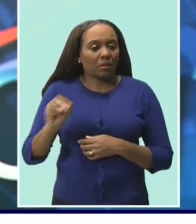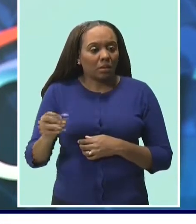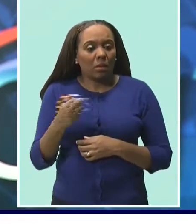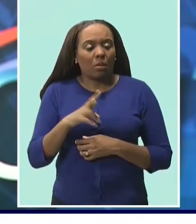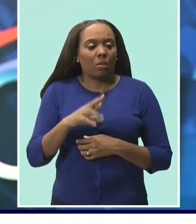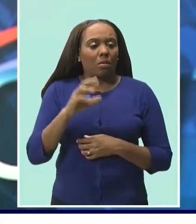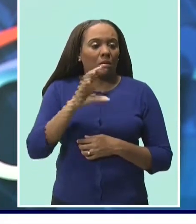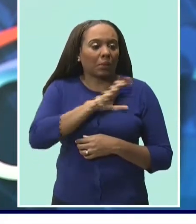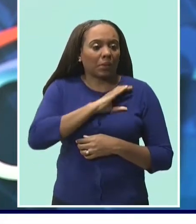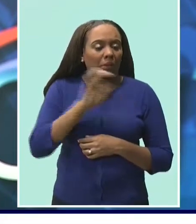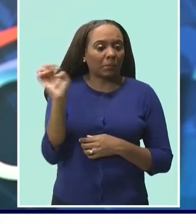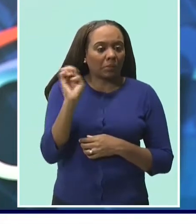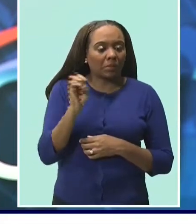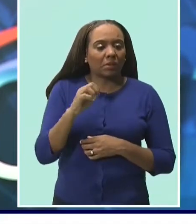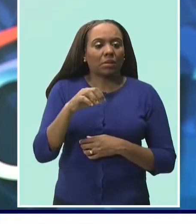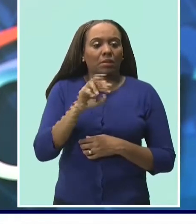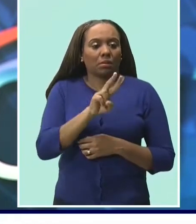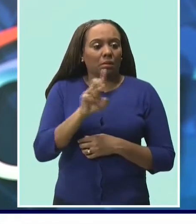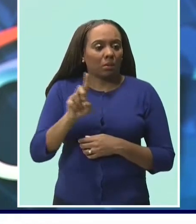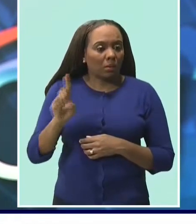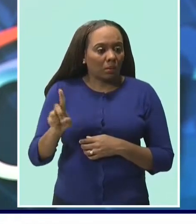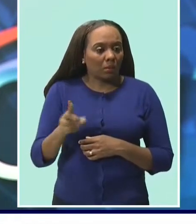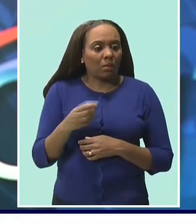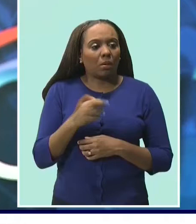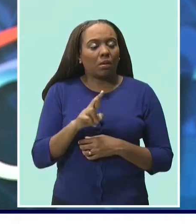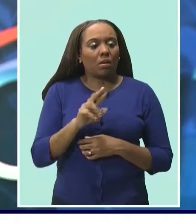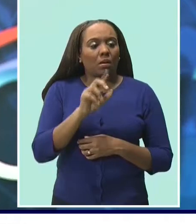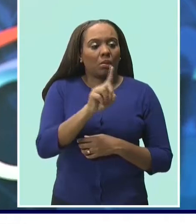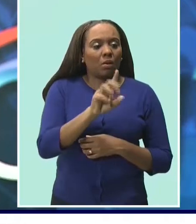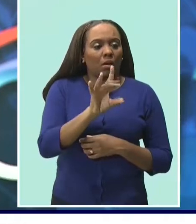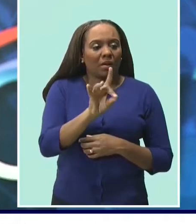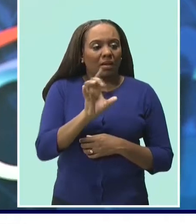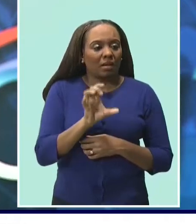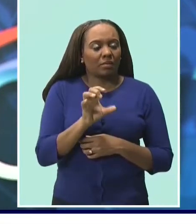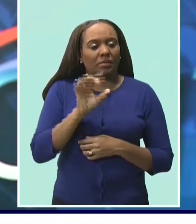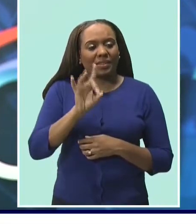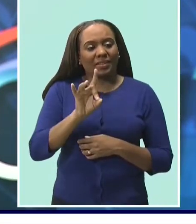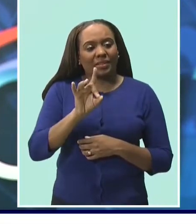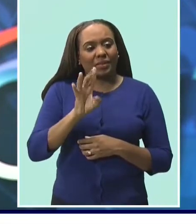416-8200, Police Emergency at 211, Crime Stoppers at